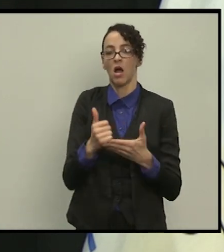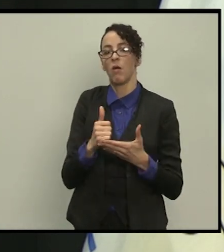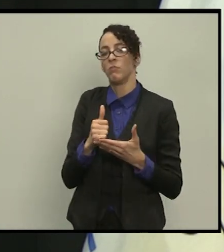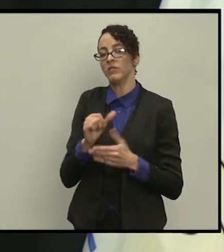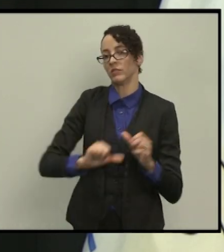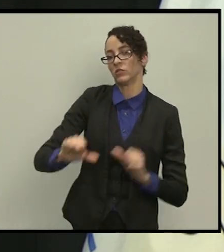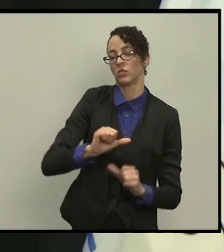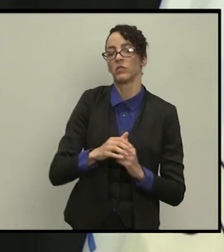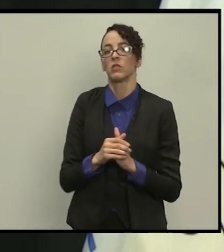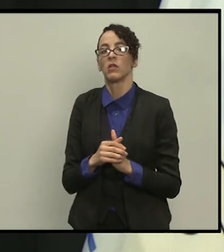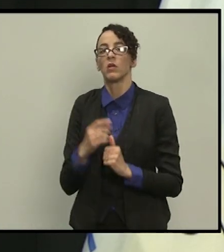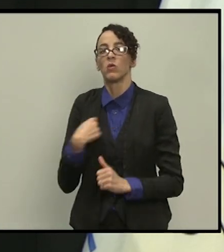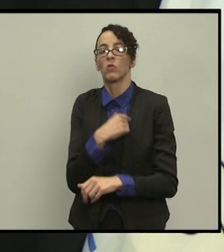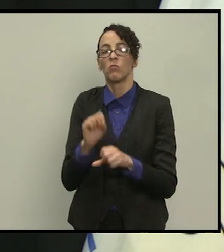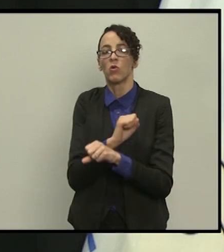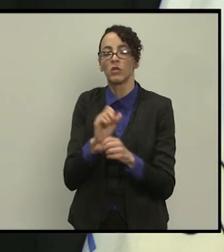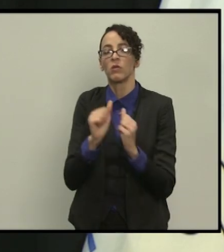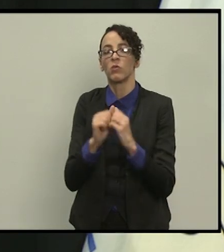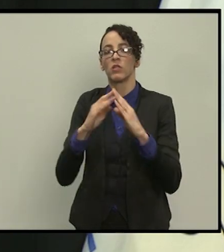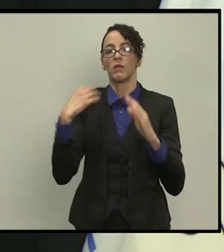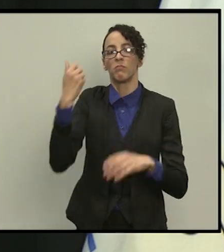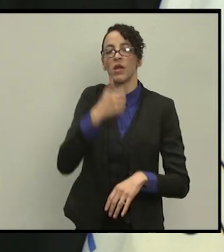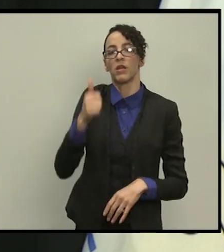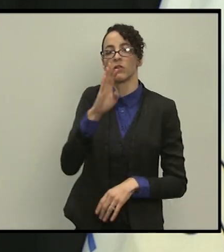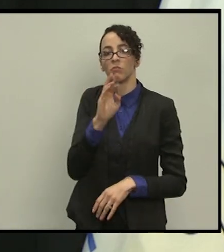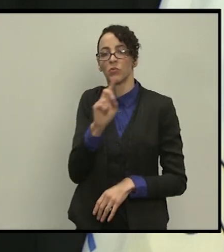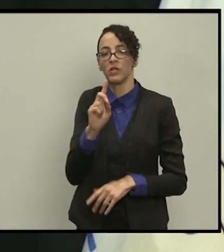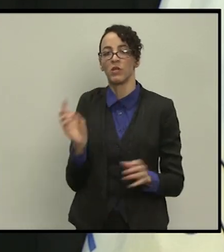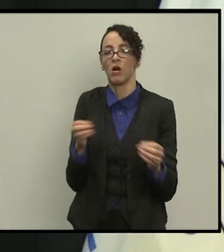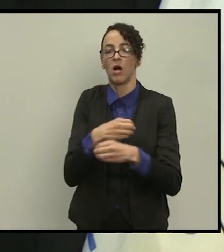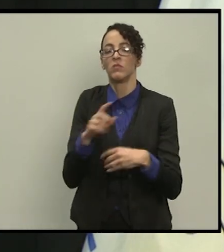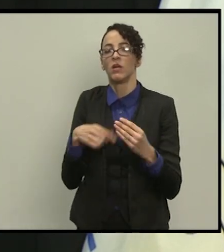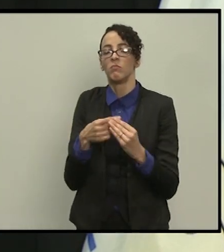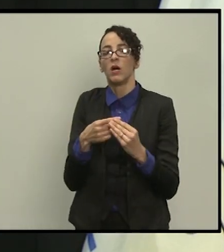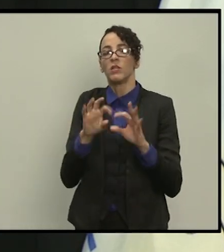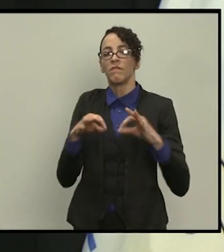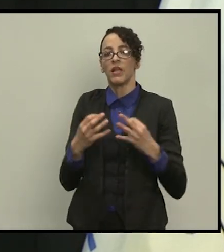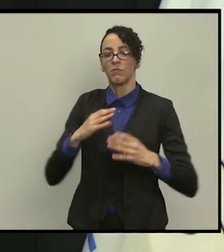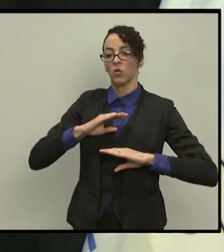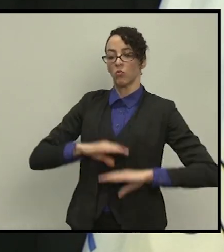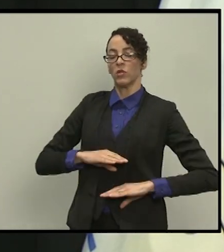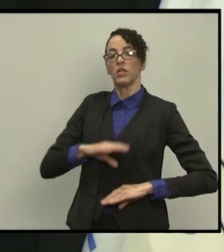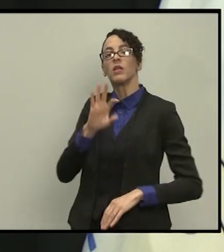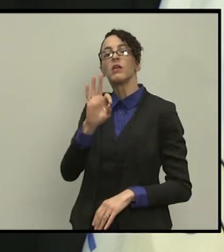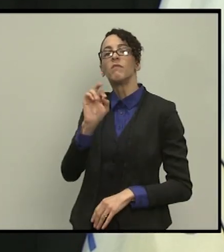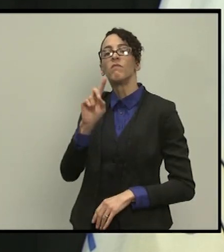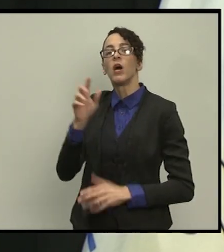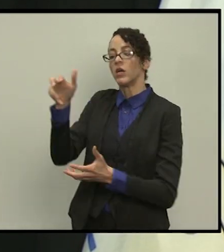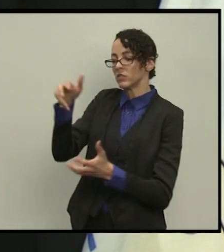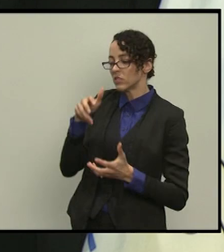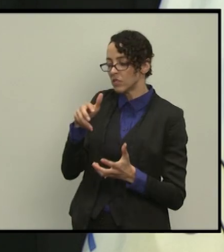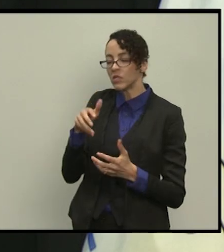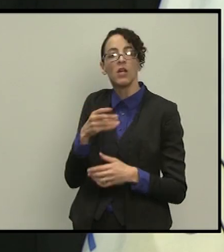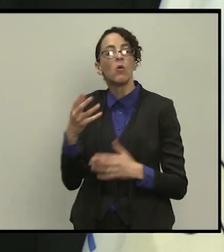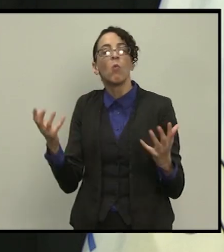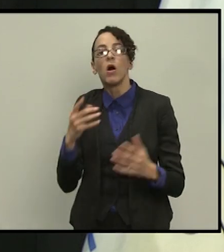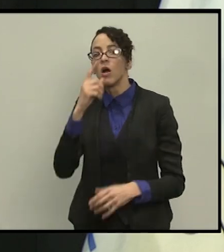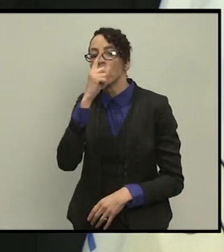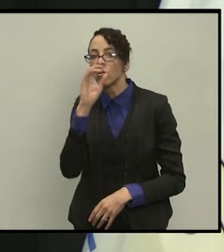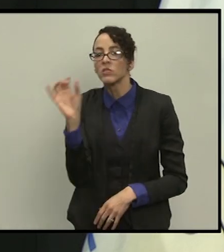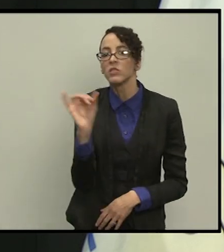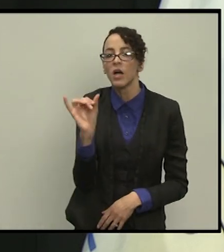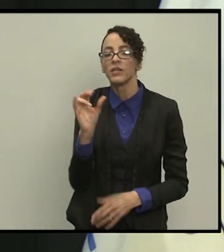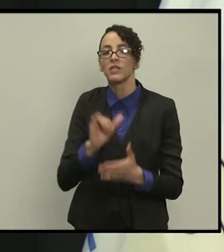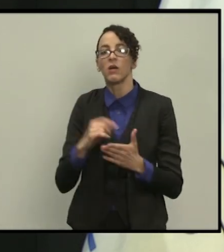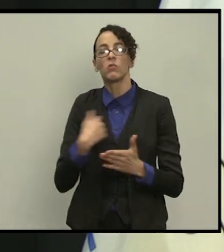Breed's office on the implementation of the Family Relief Fund and what it looks like for us to, again, be very intentional and make sure that we are not